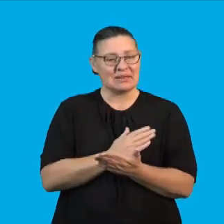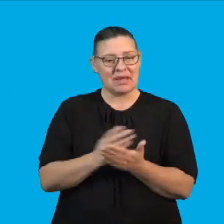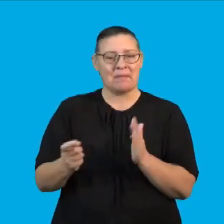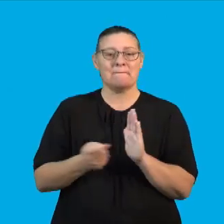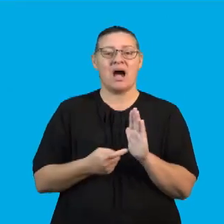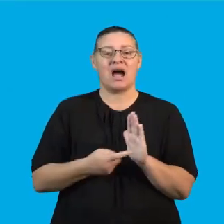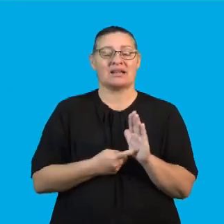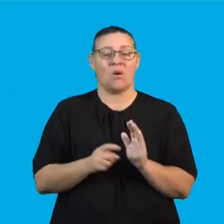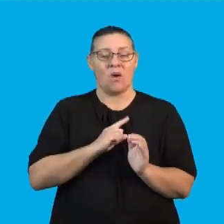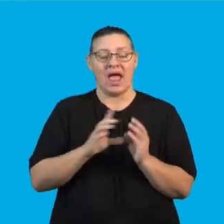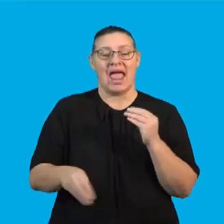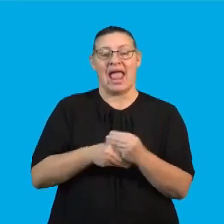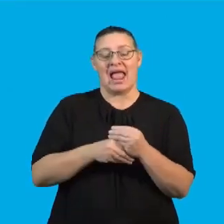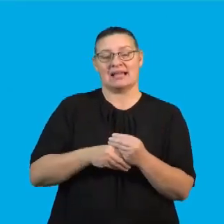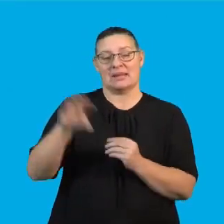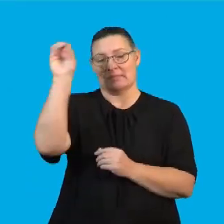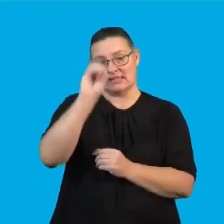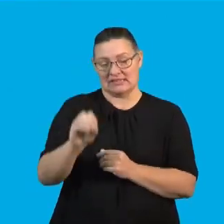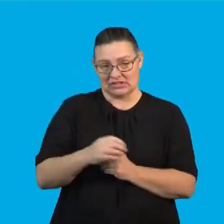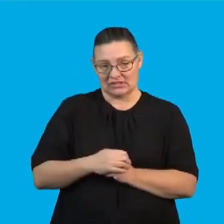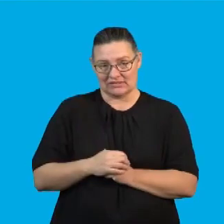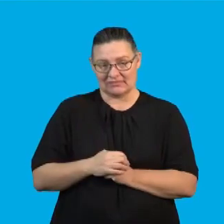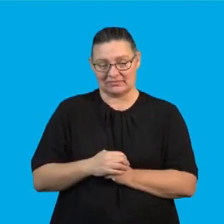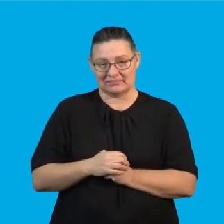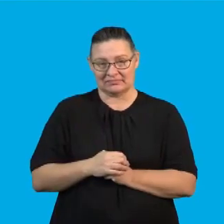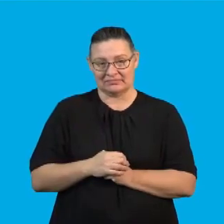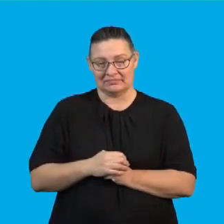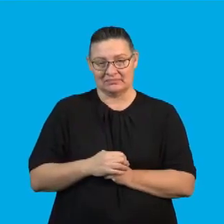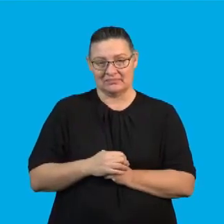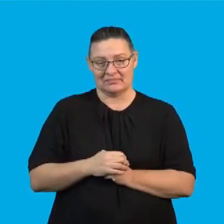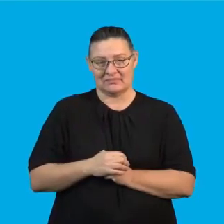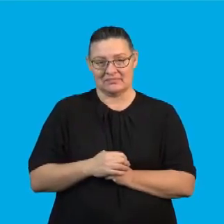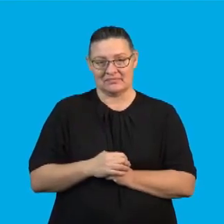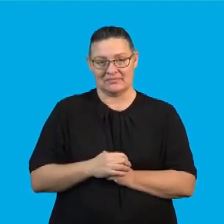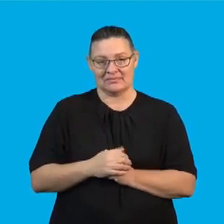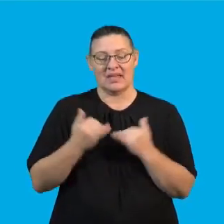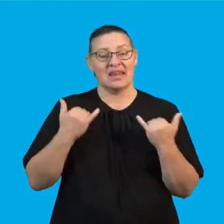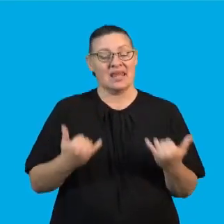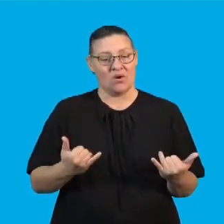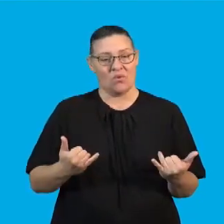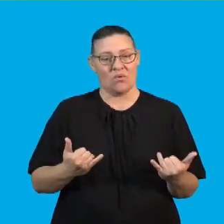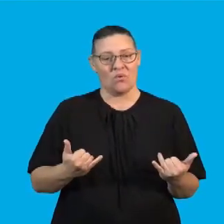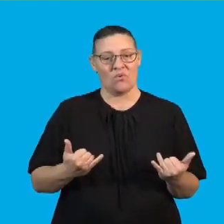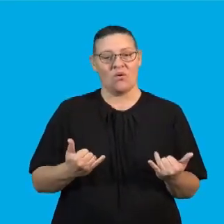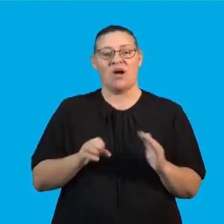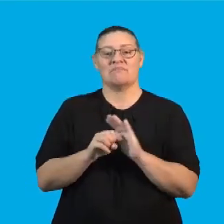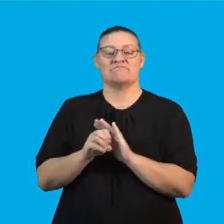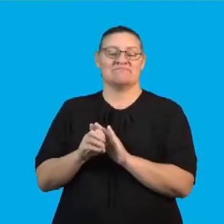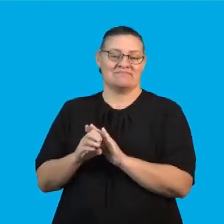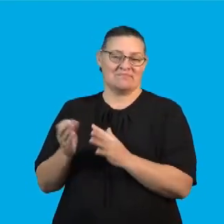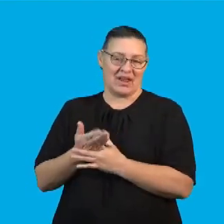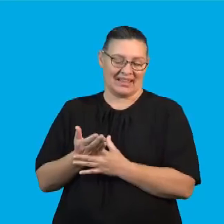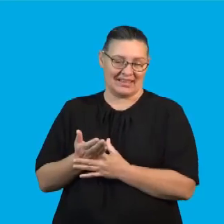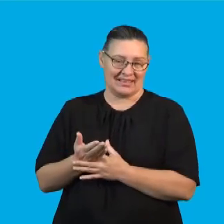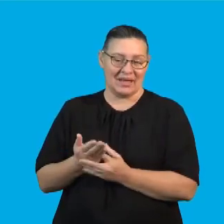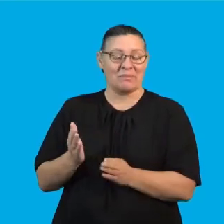of the question, sometimes you get a mark for including the unit. And on that note, we are going